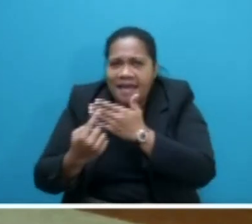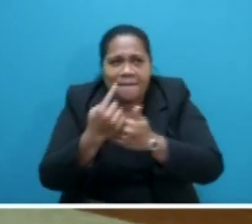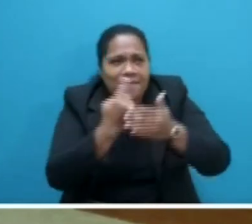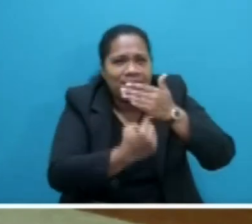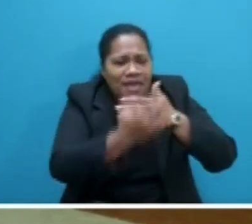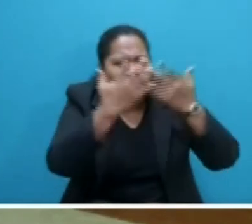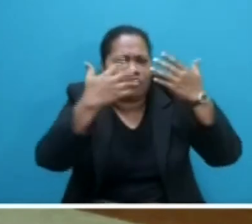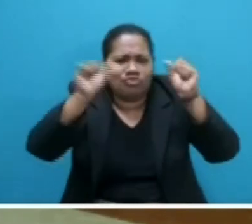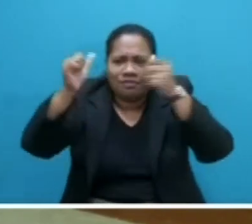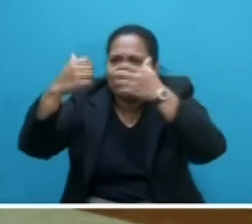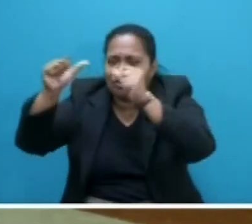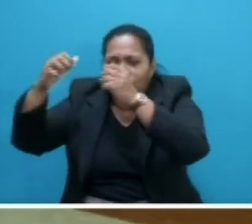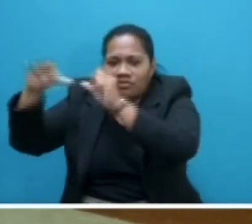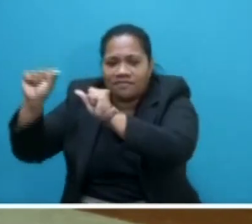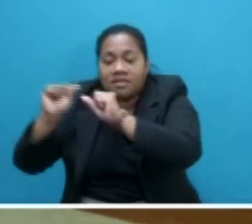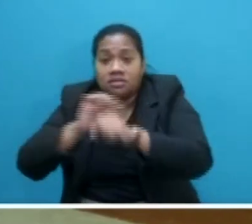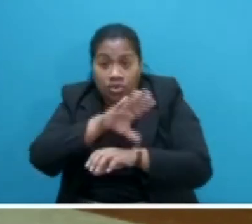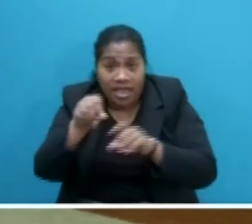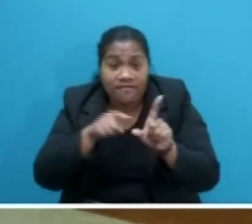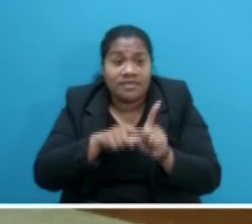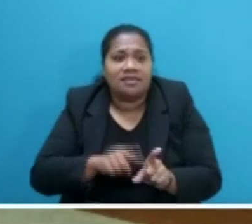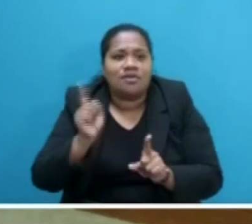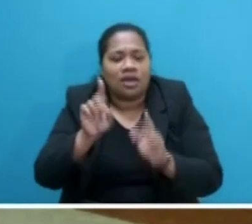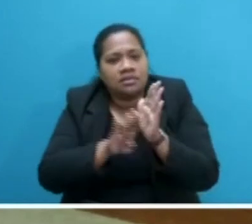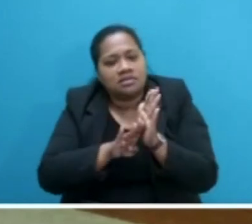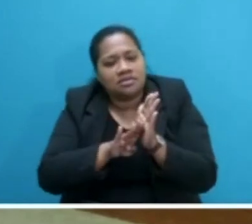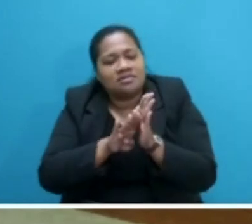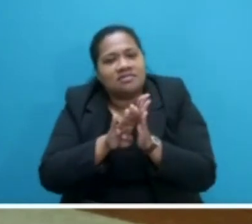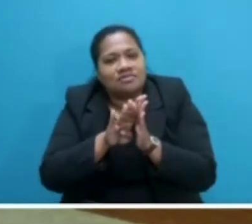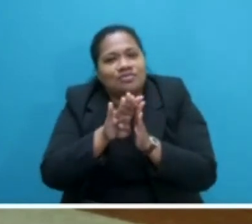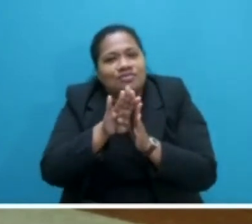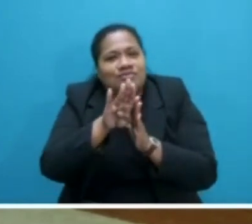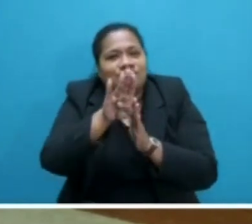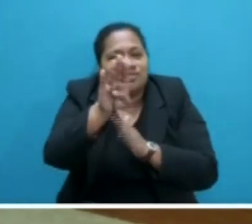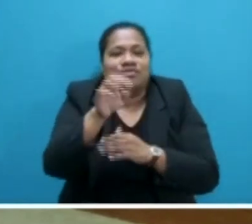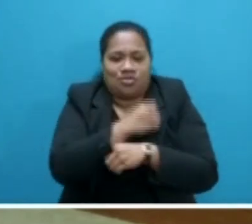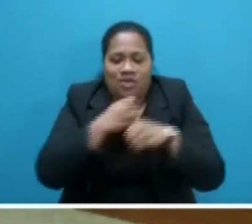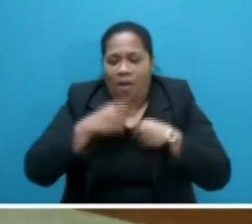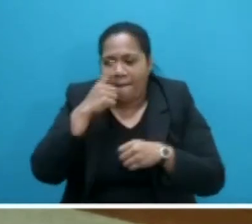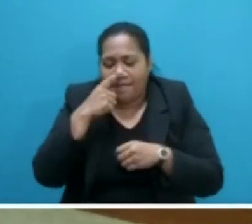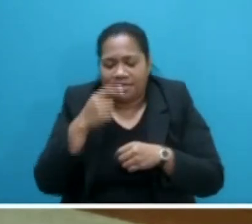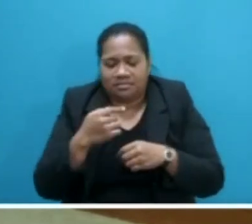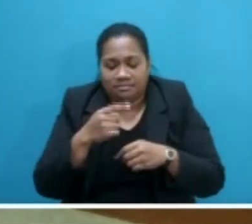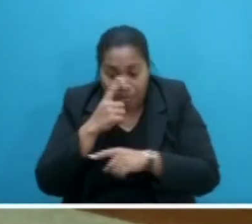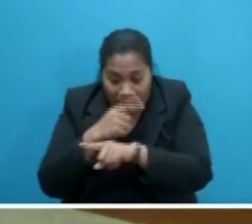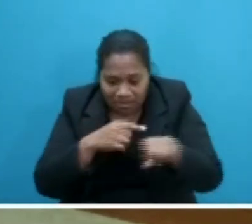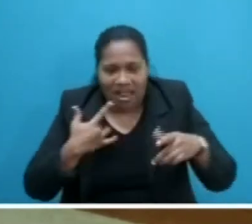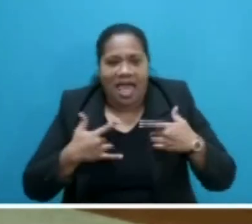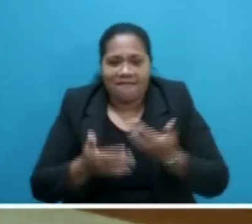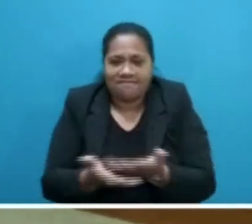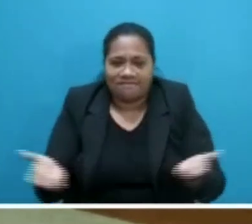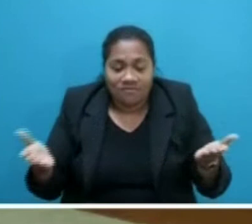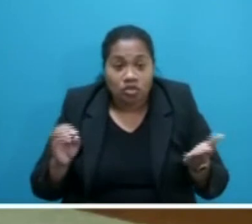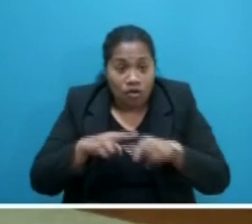prouder. Every year, our progress has become more tangible in our people's lives. Every year, Fiji has come closer